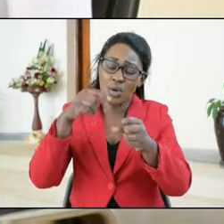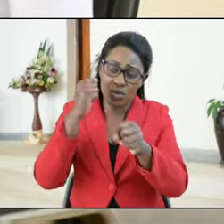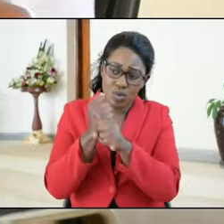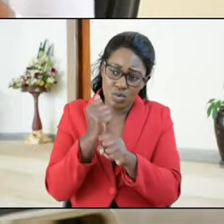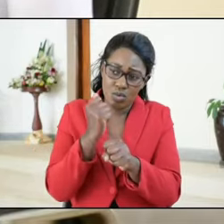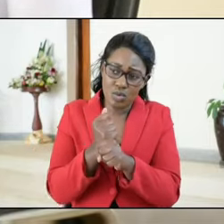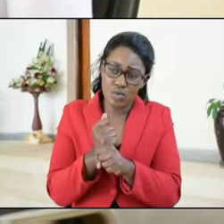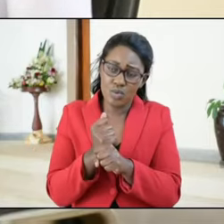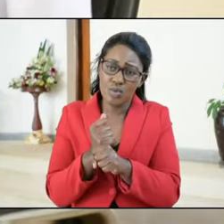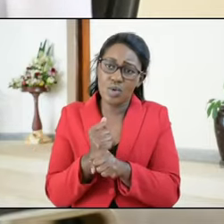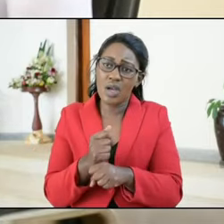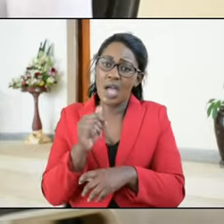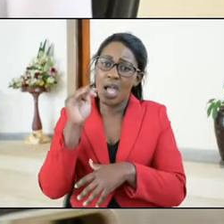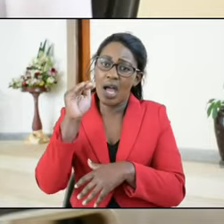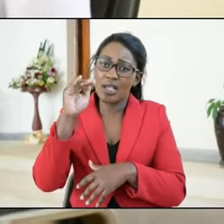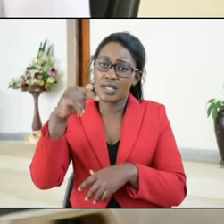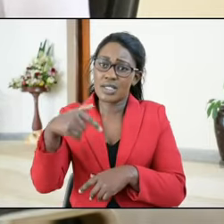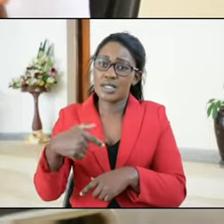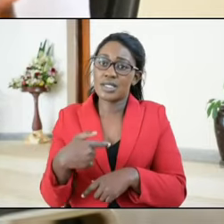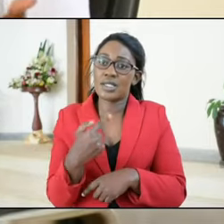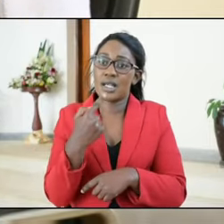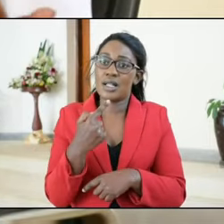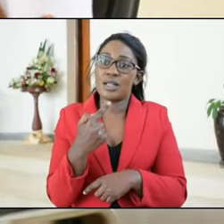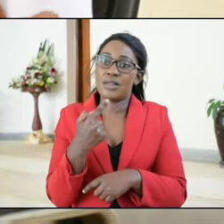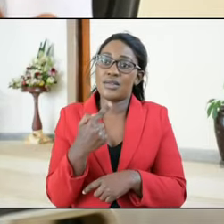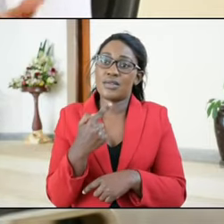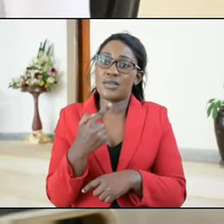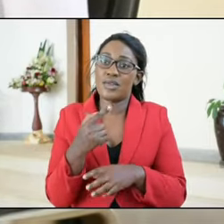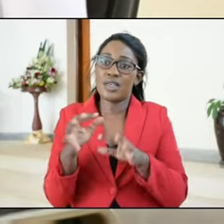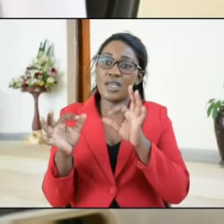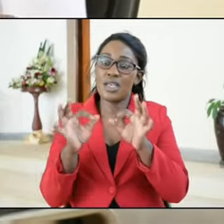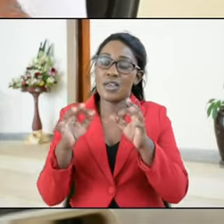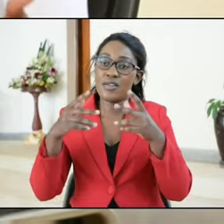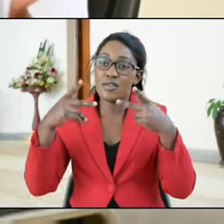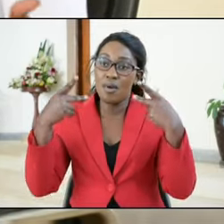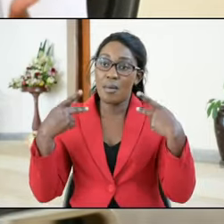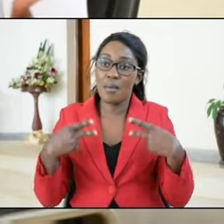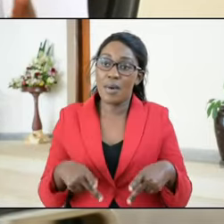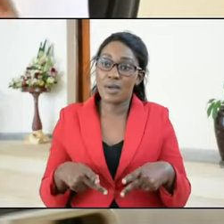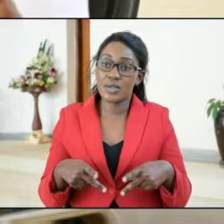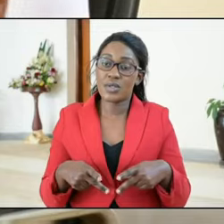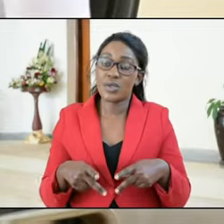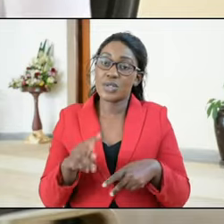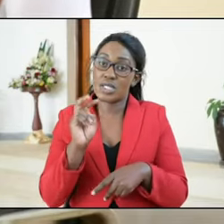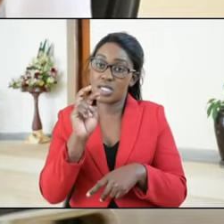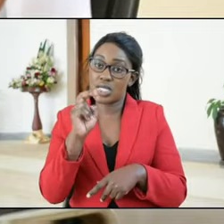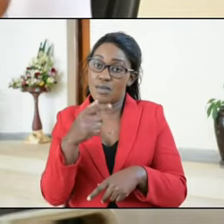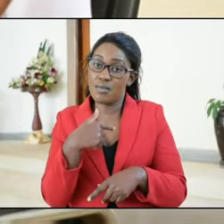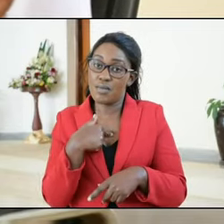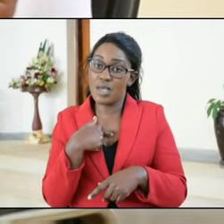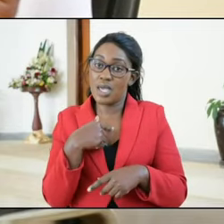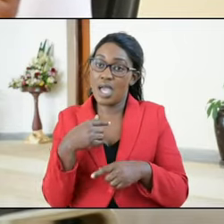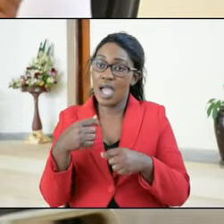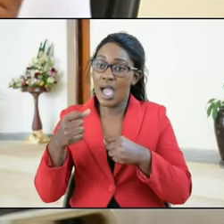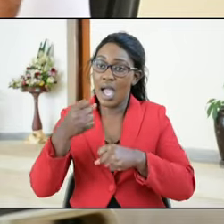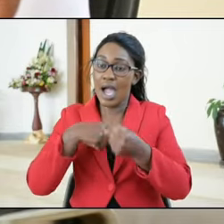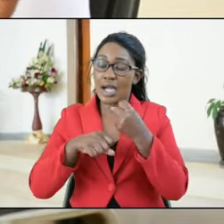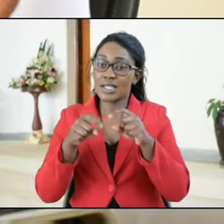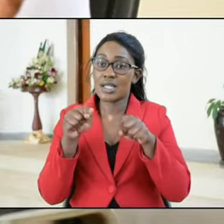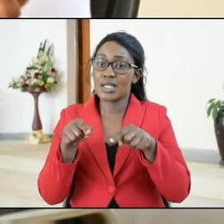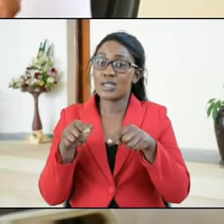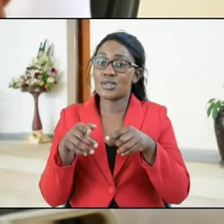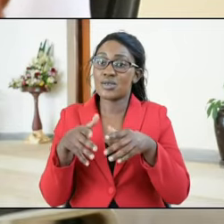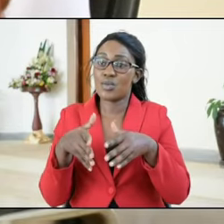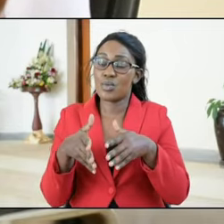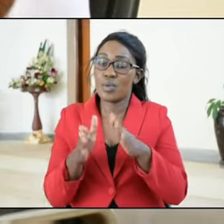and ask yourself if other people saw you in that particular way, would it uphold God? Would it hold the banner of God high, or would